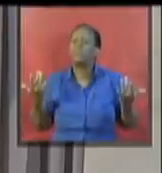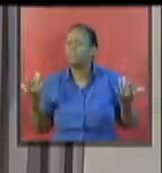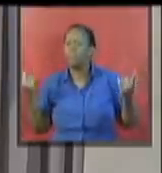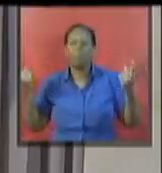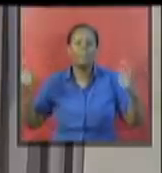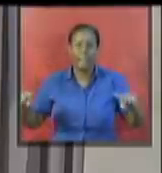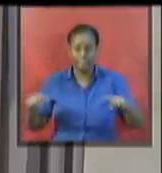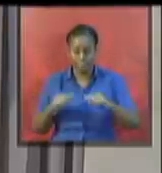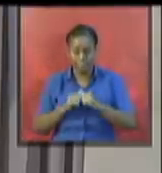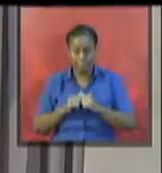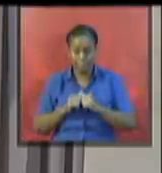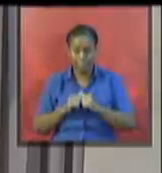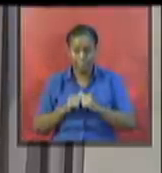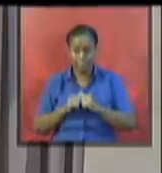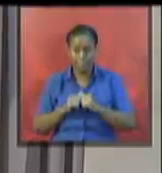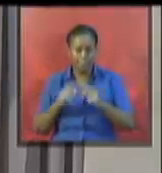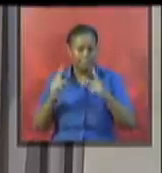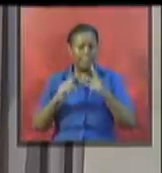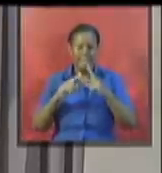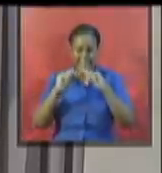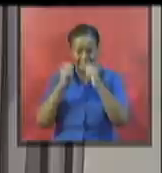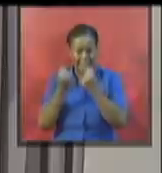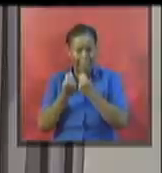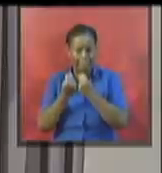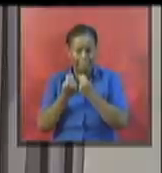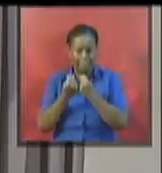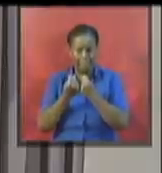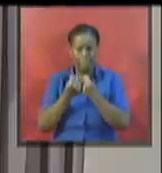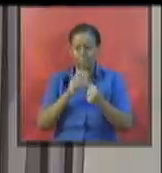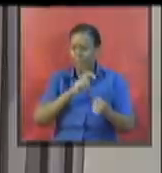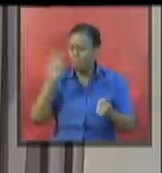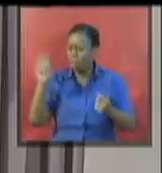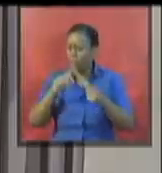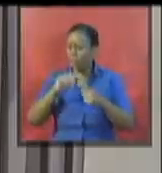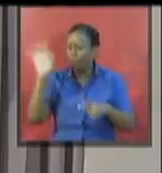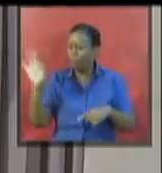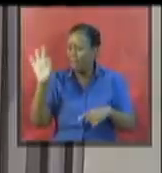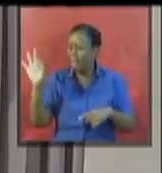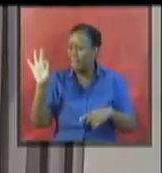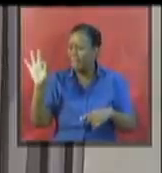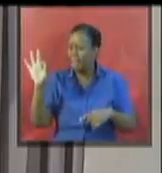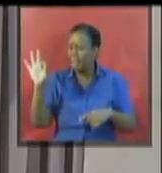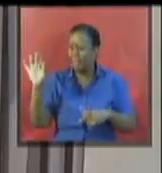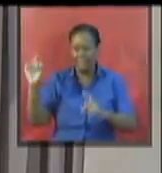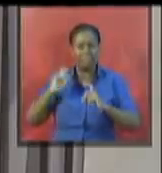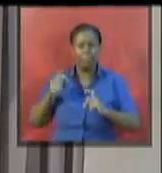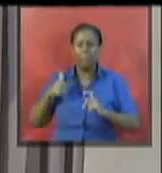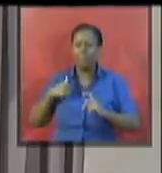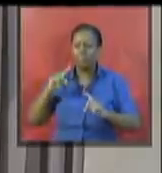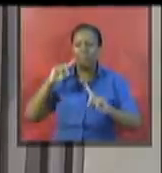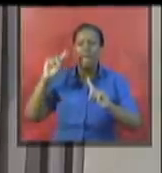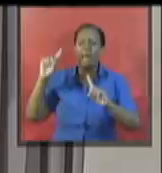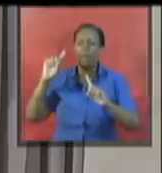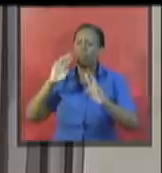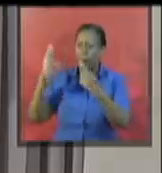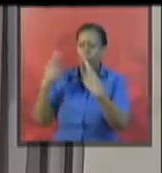go across on Friday. I got an oral report this morning, and they'll be giving me a written report this afternoon. So I will be getting